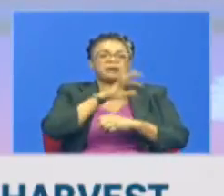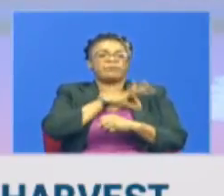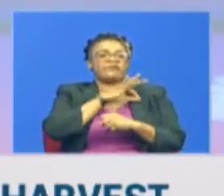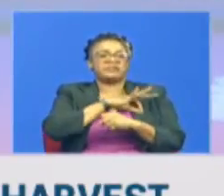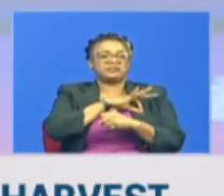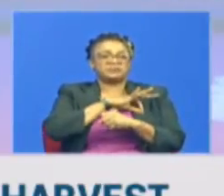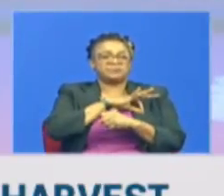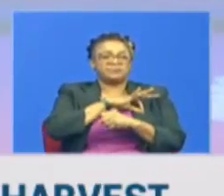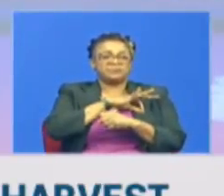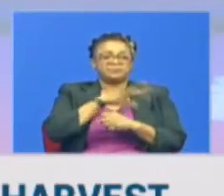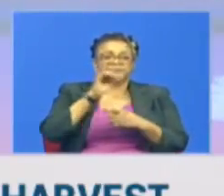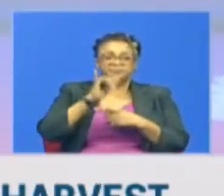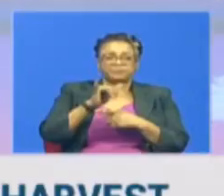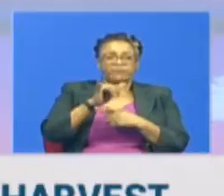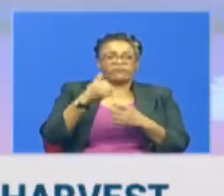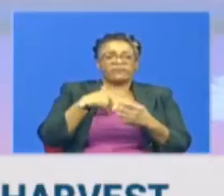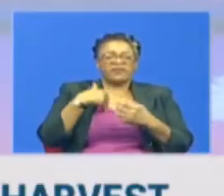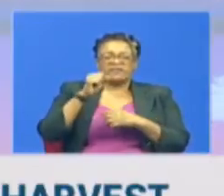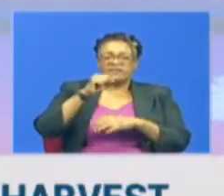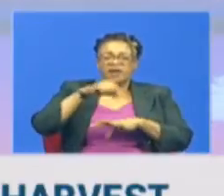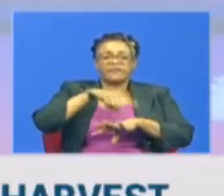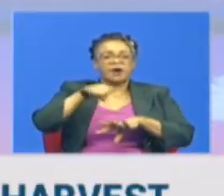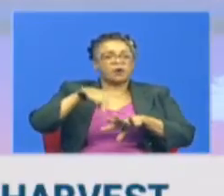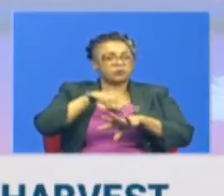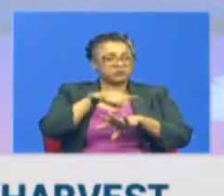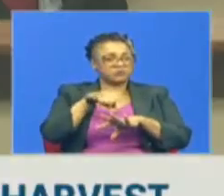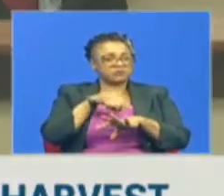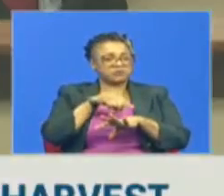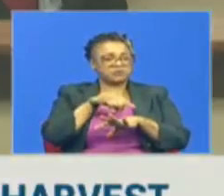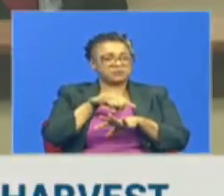breaks down the five-hour ruling.